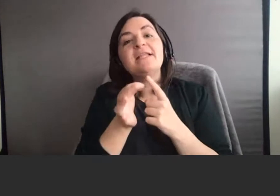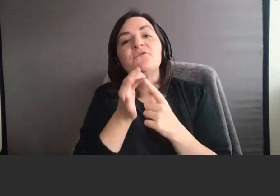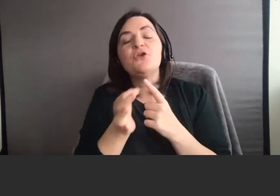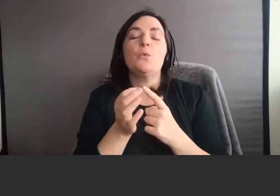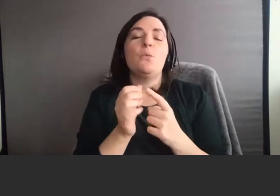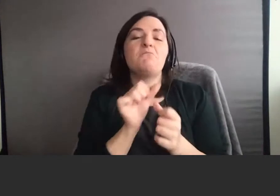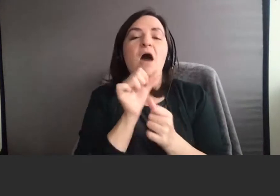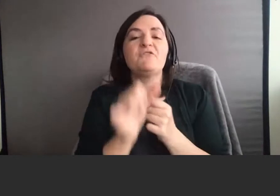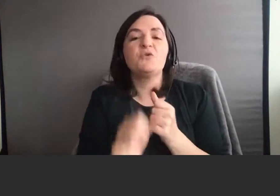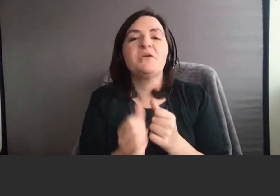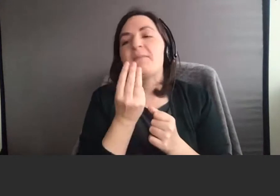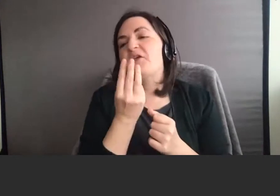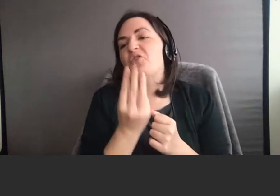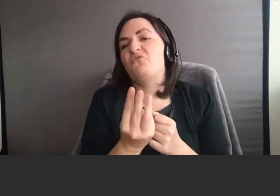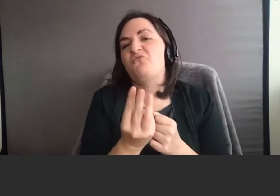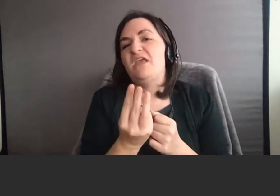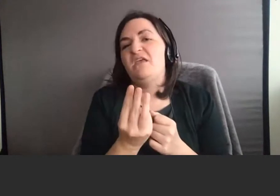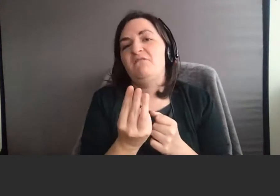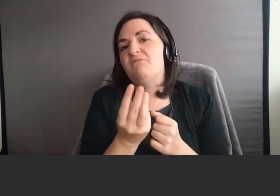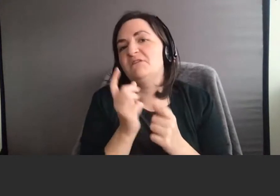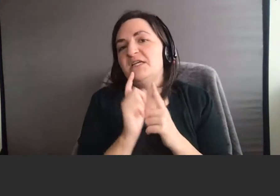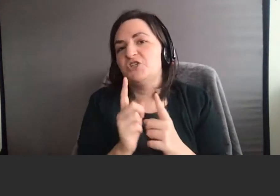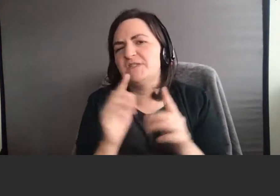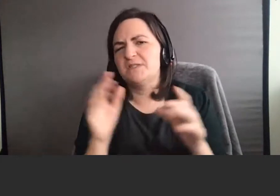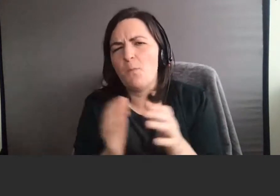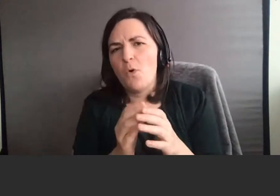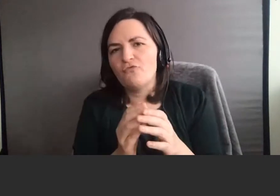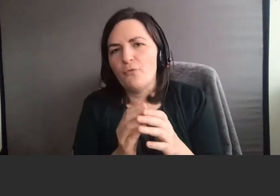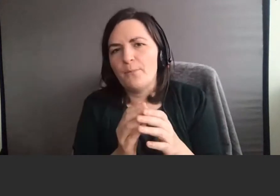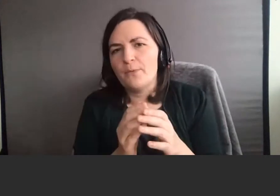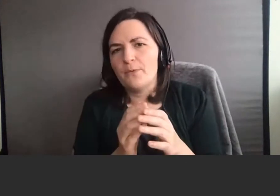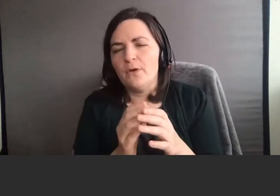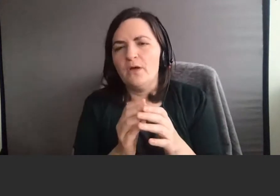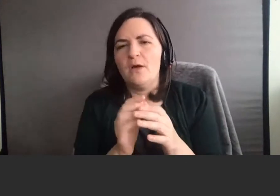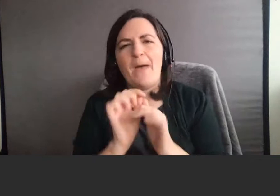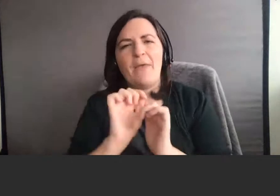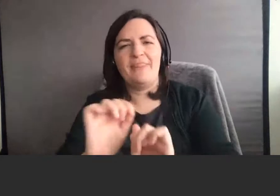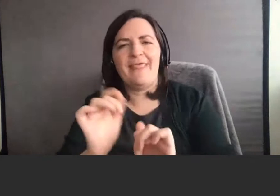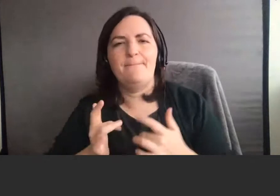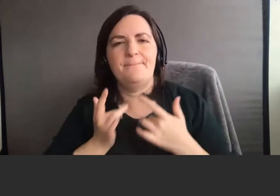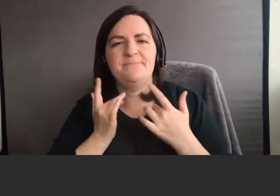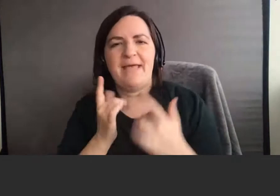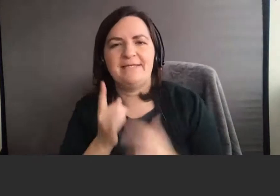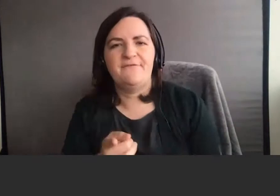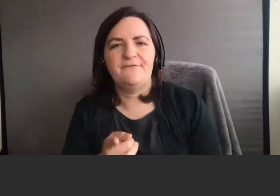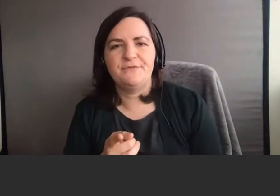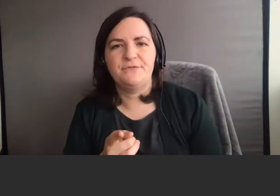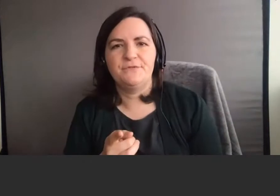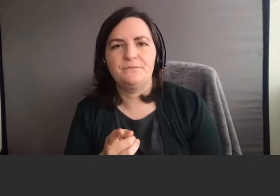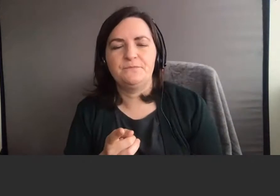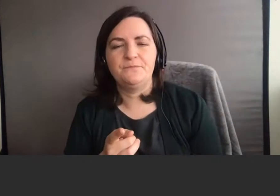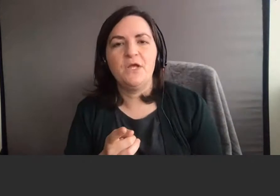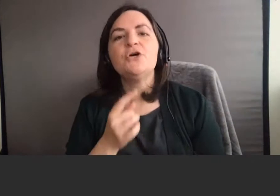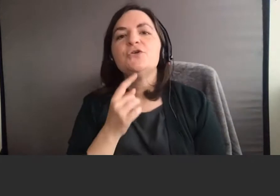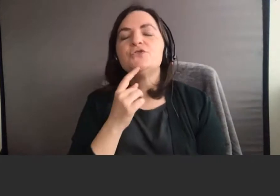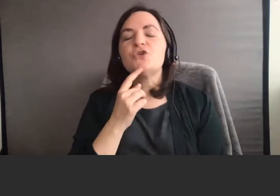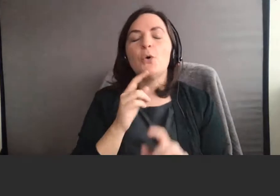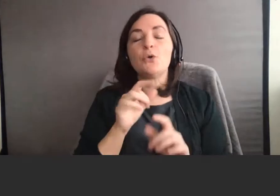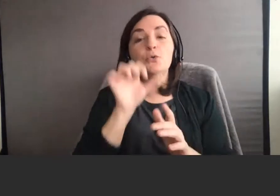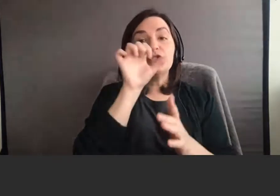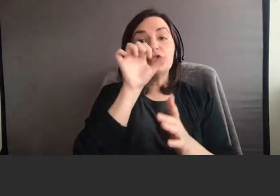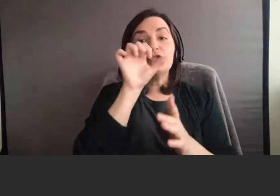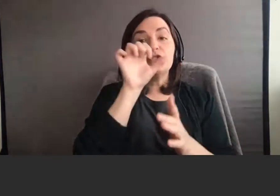selection of those teachers. So I get a big picture and I get some more focused feedback from